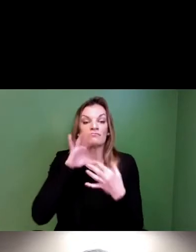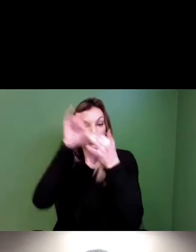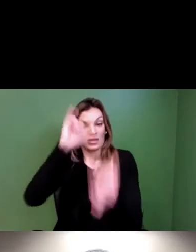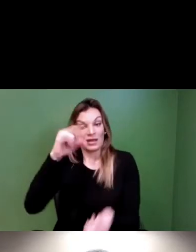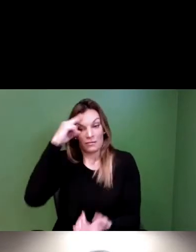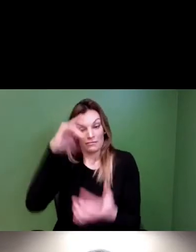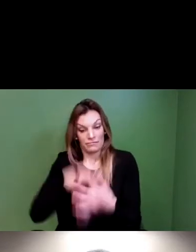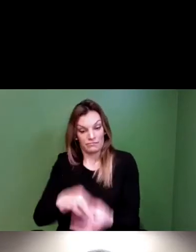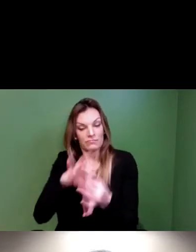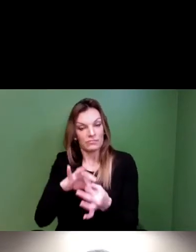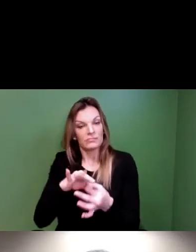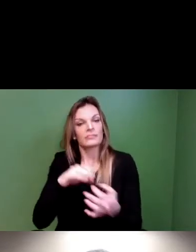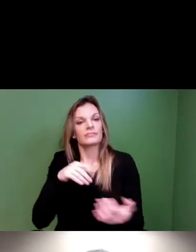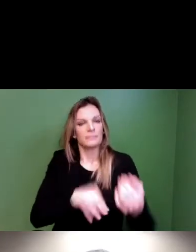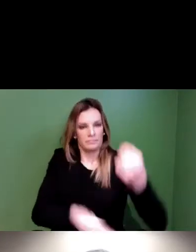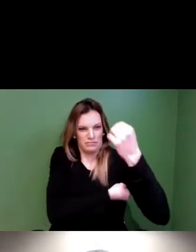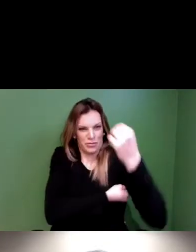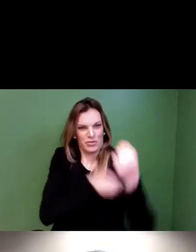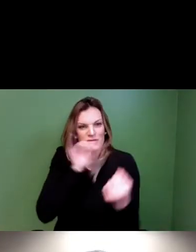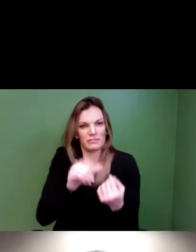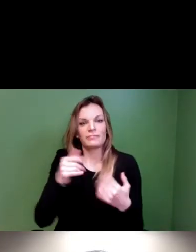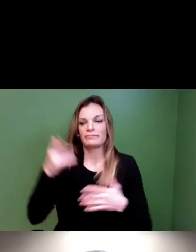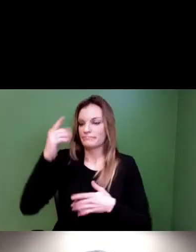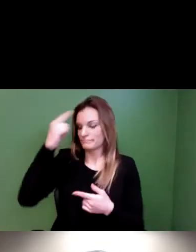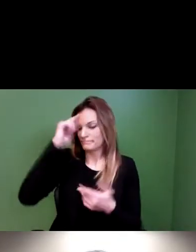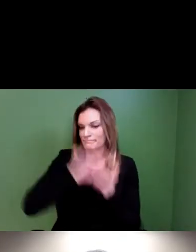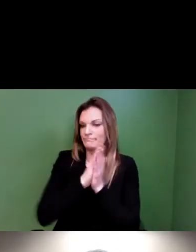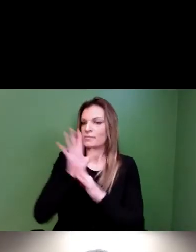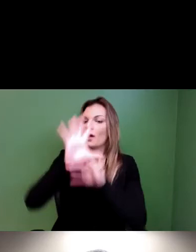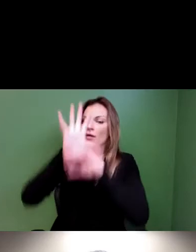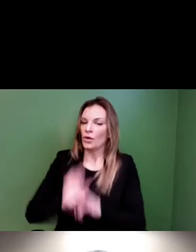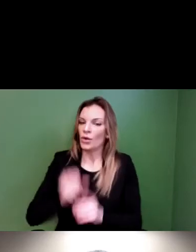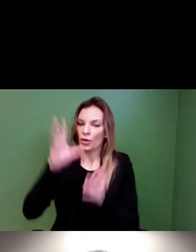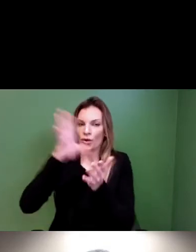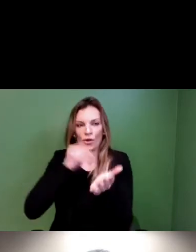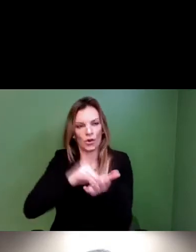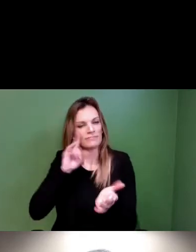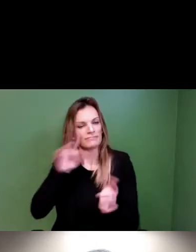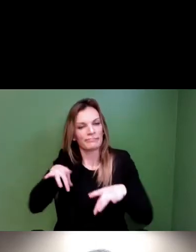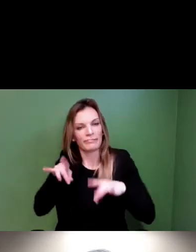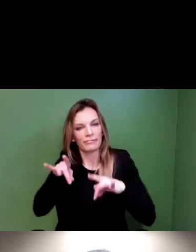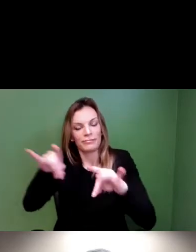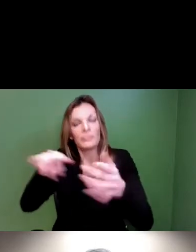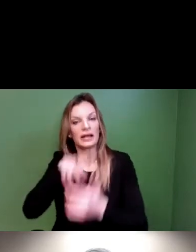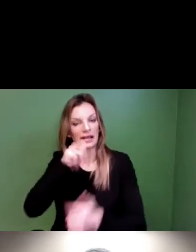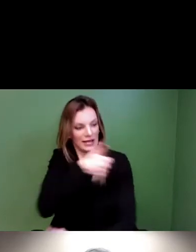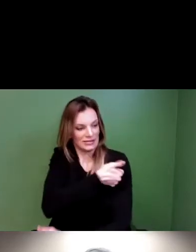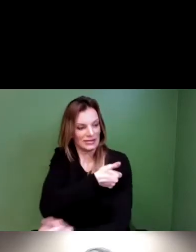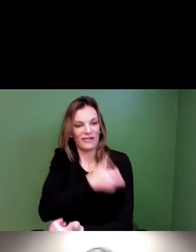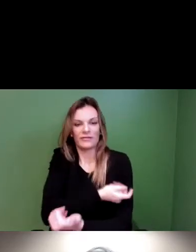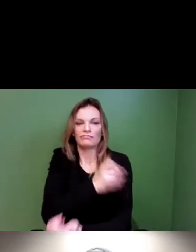re-educated and relearn those movements, and then you won't you will regain some of your functionality and usage.